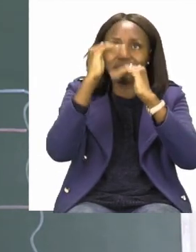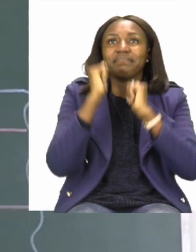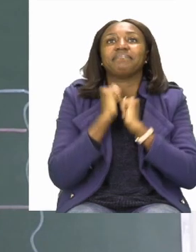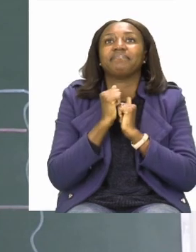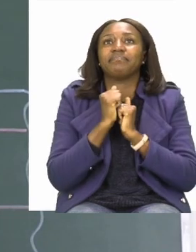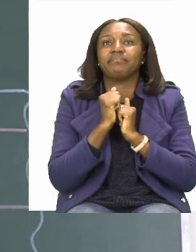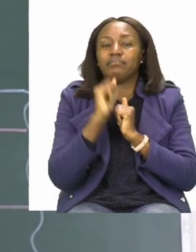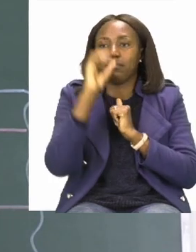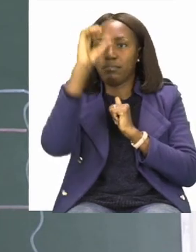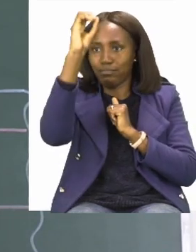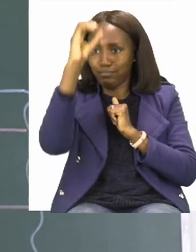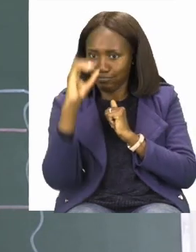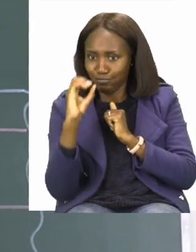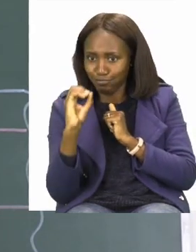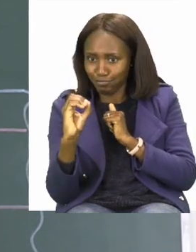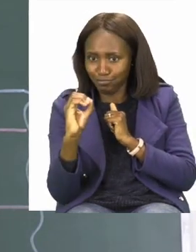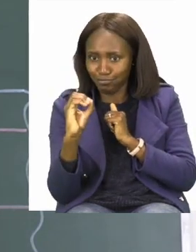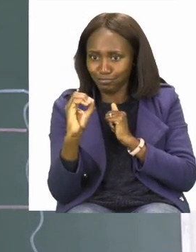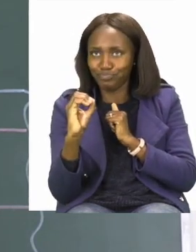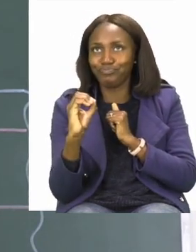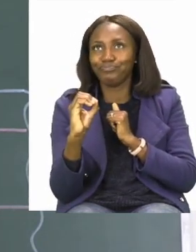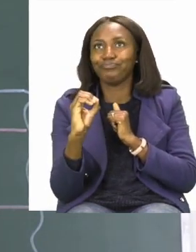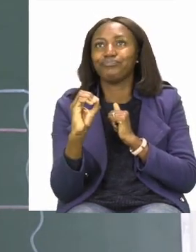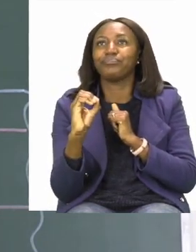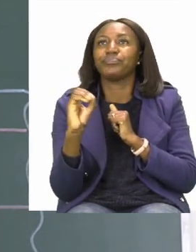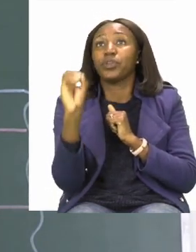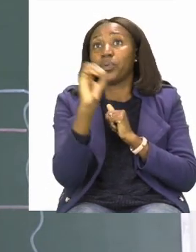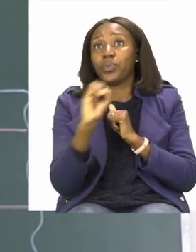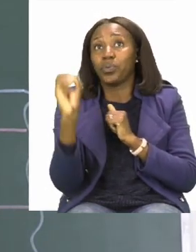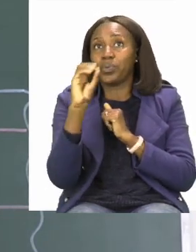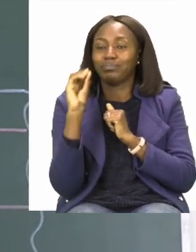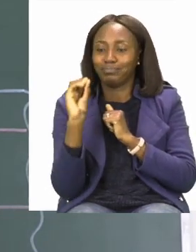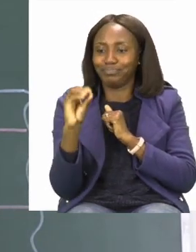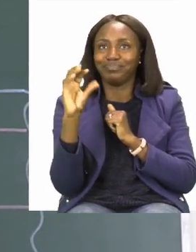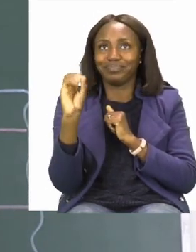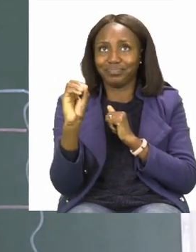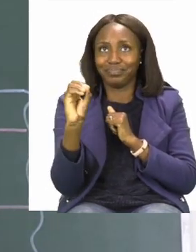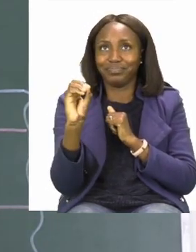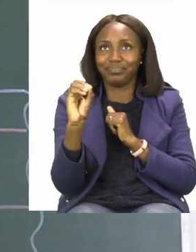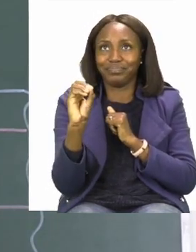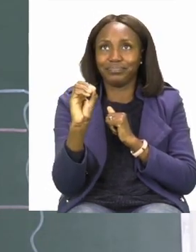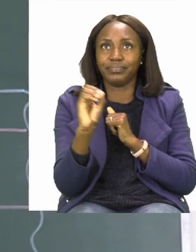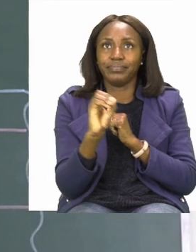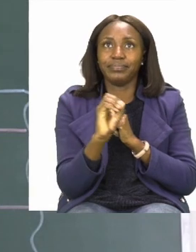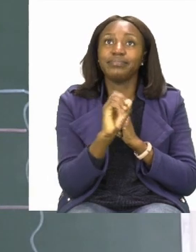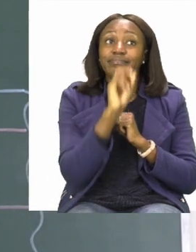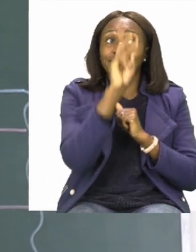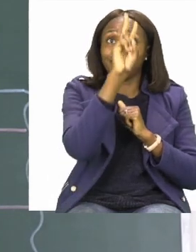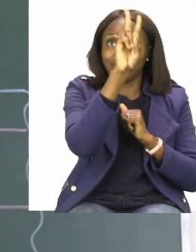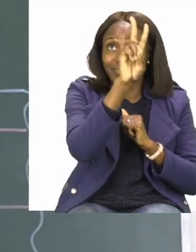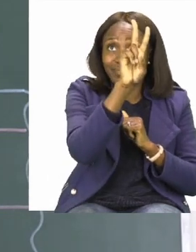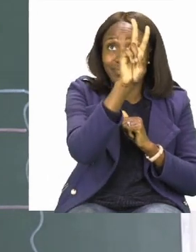say 0 plus 0, and that will give us 0.